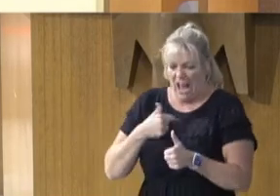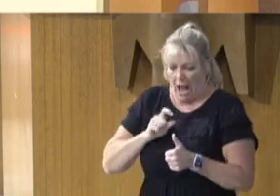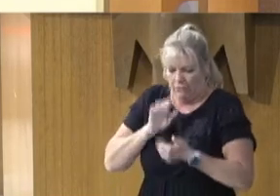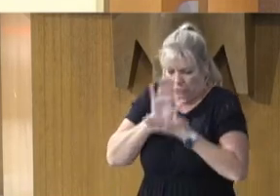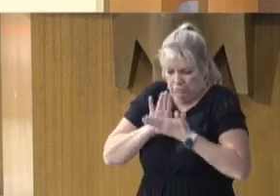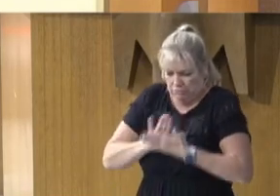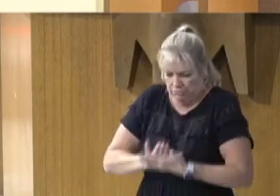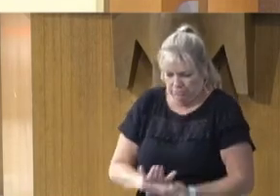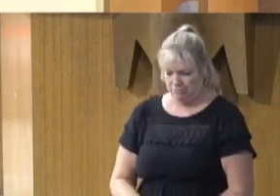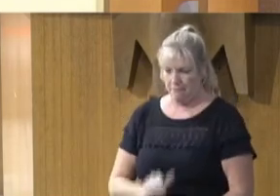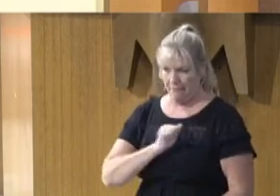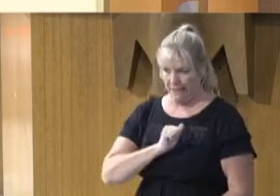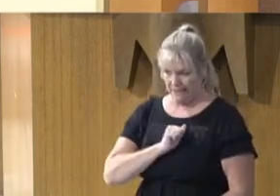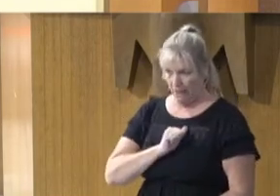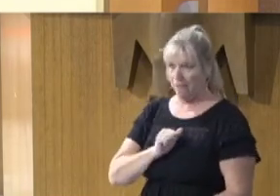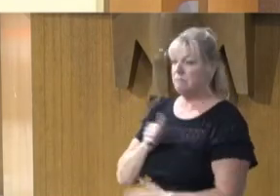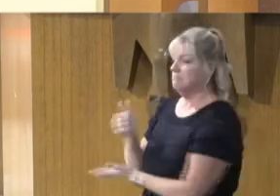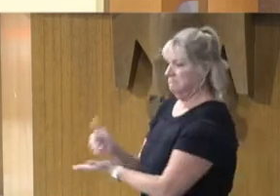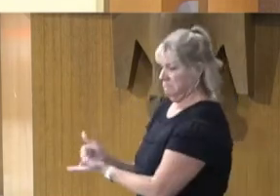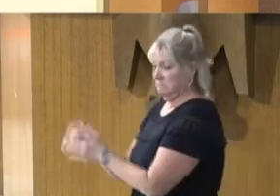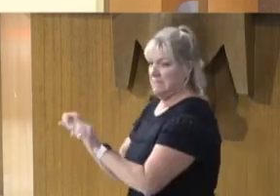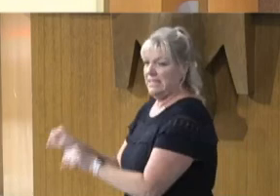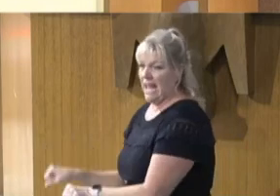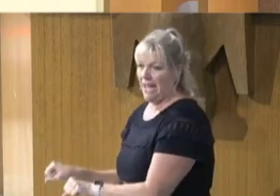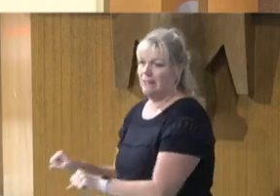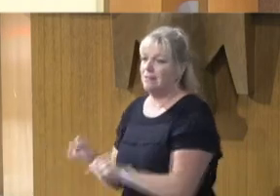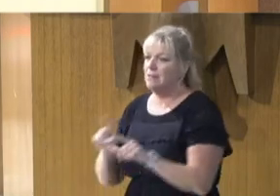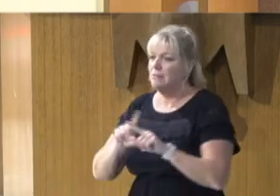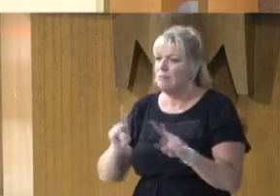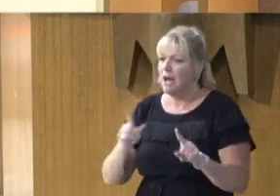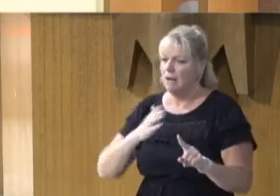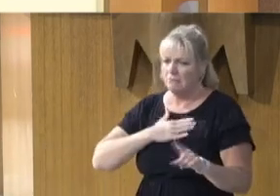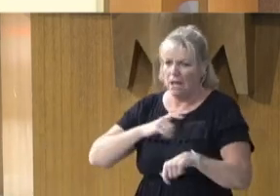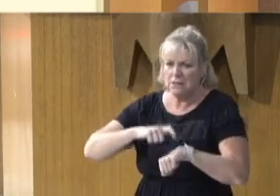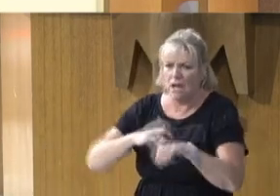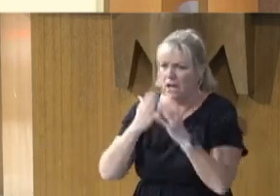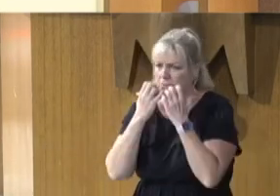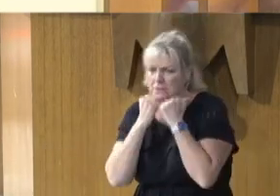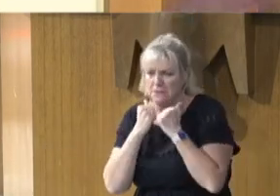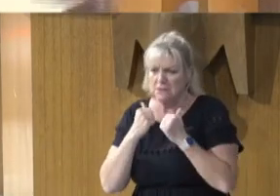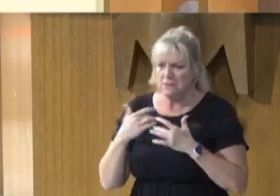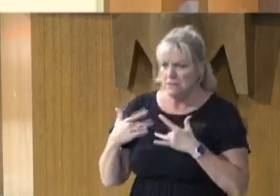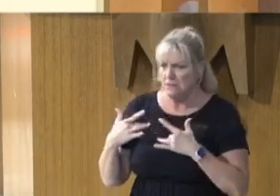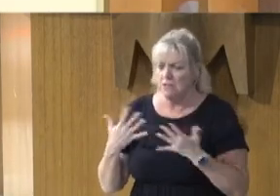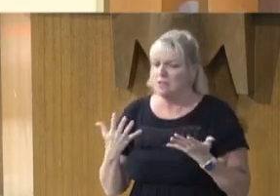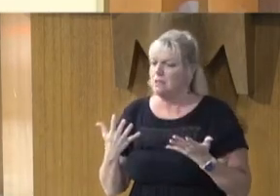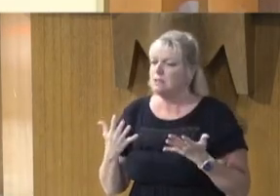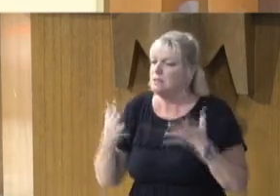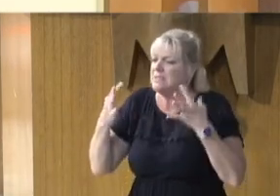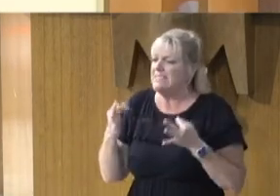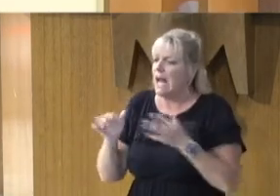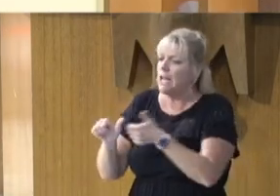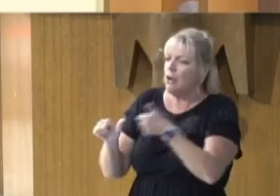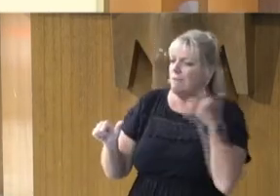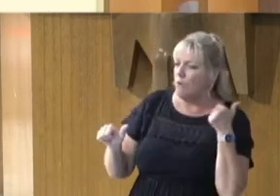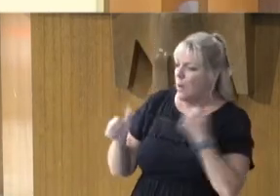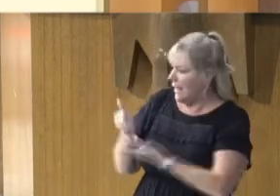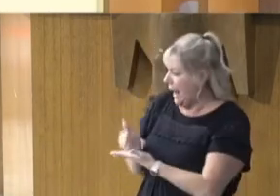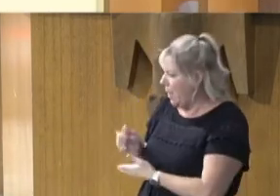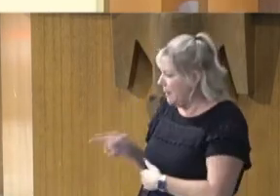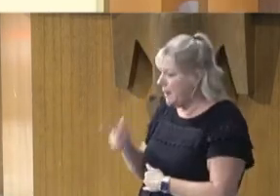been considered defiled. So they avoided helping this man because of their religion.